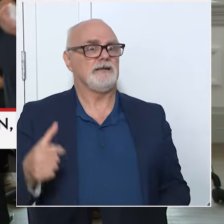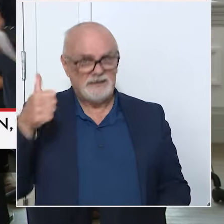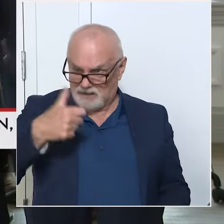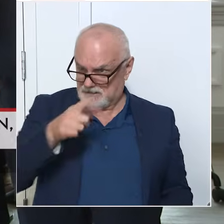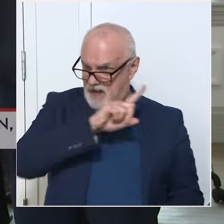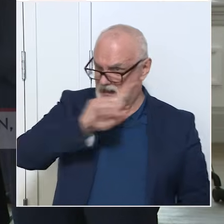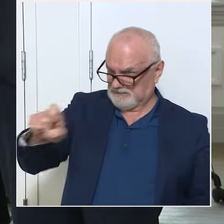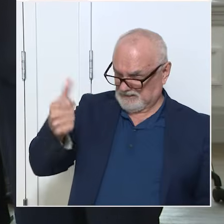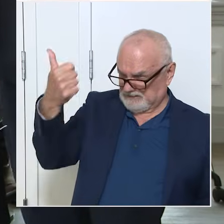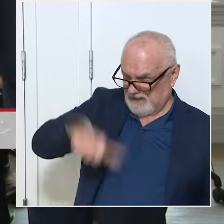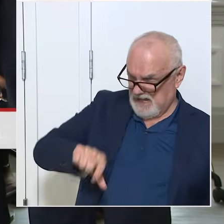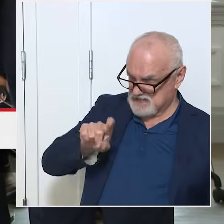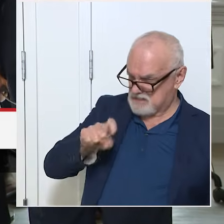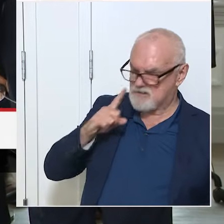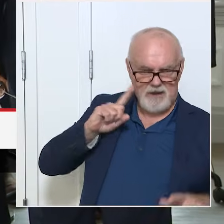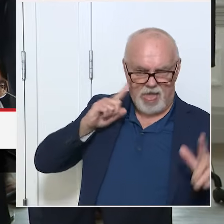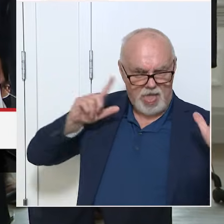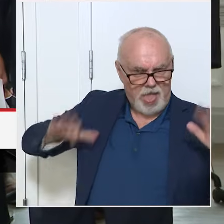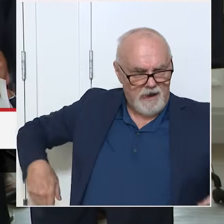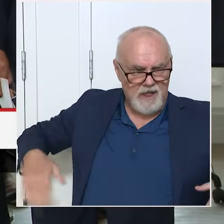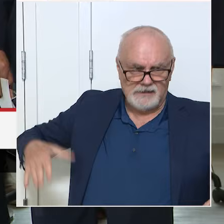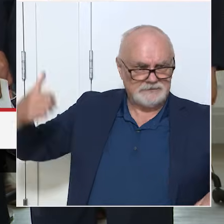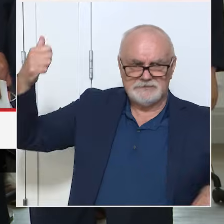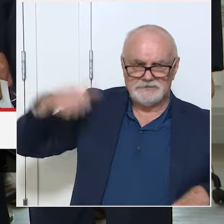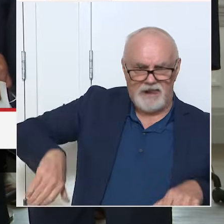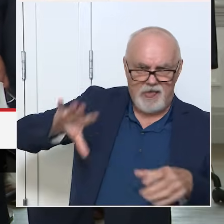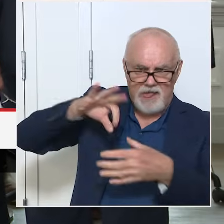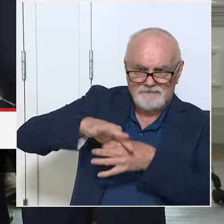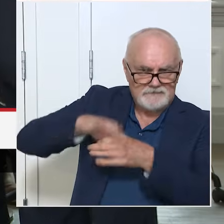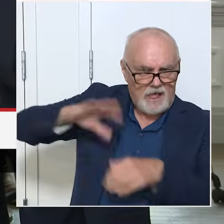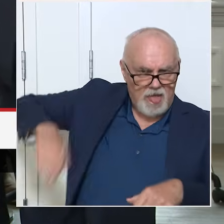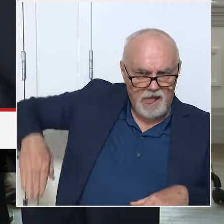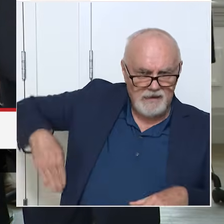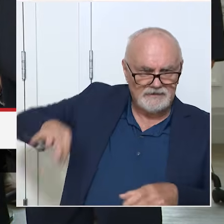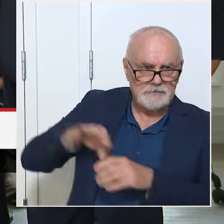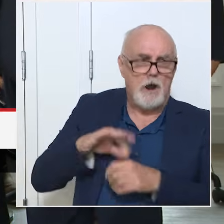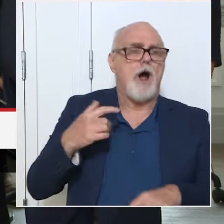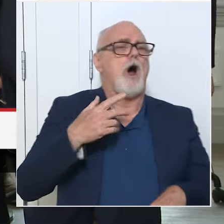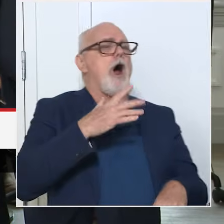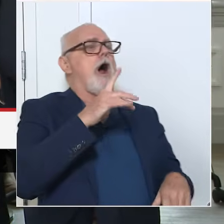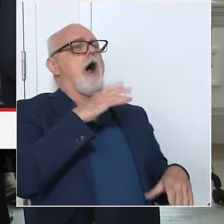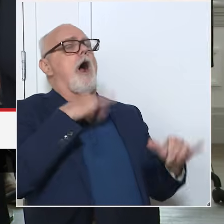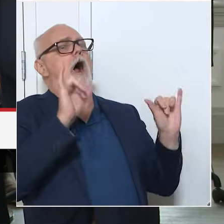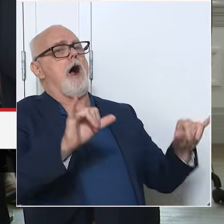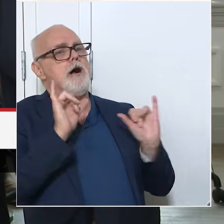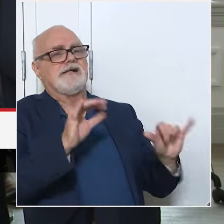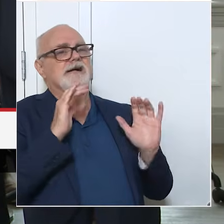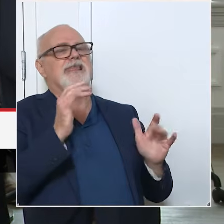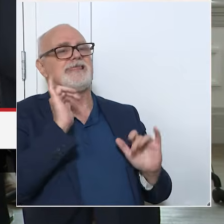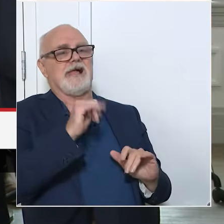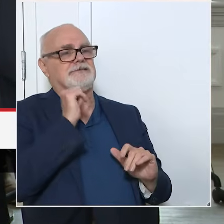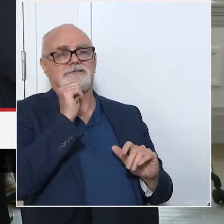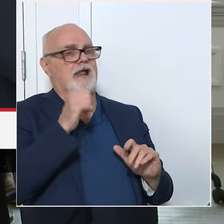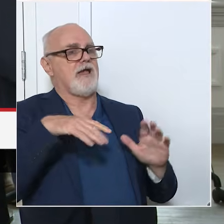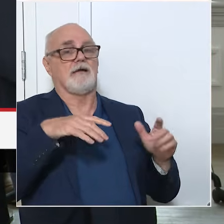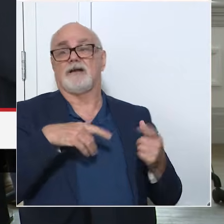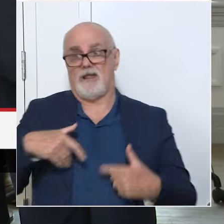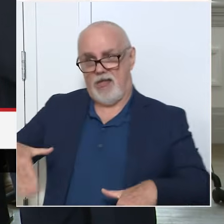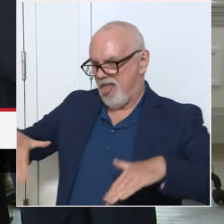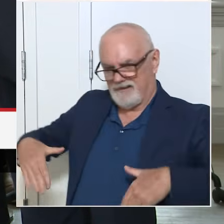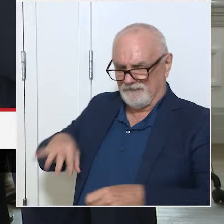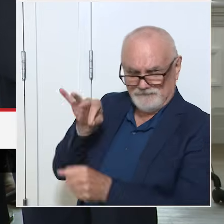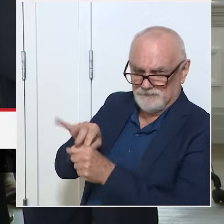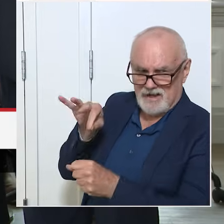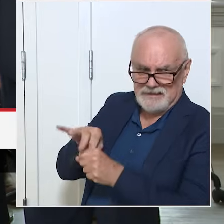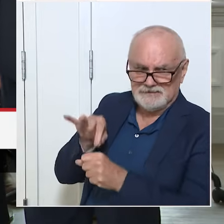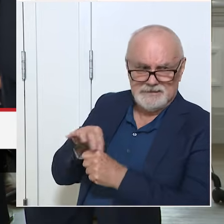That's punting on them, which is almost as bad. But we're going to give them another chance. Because what they have said